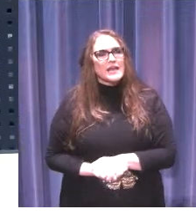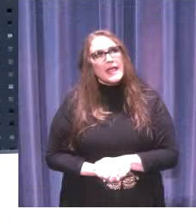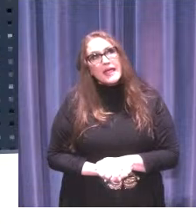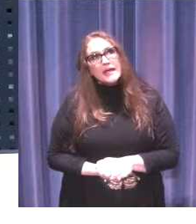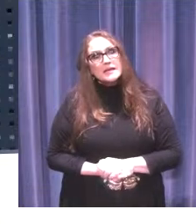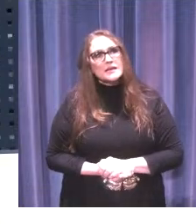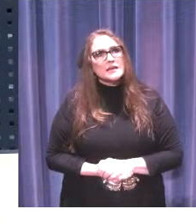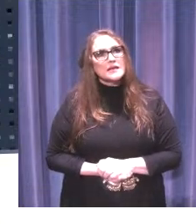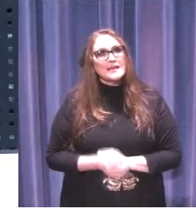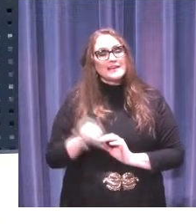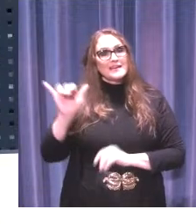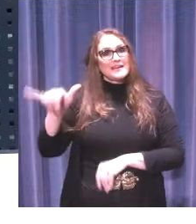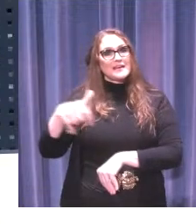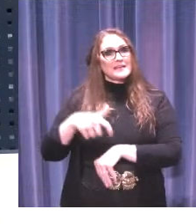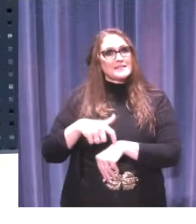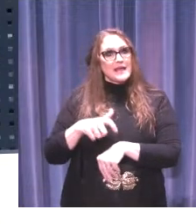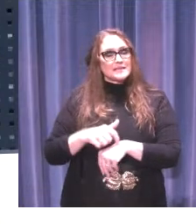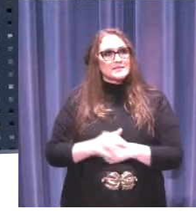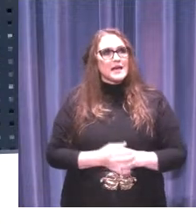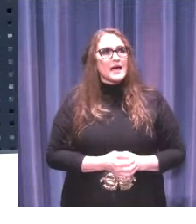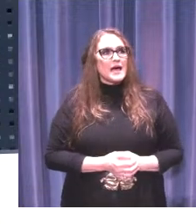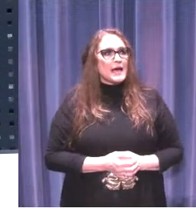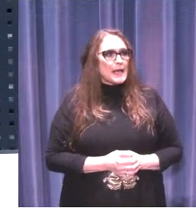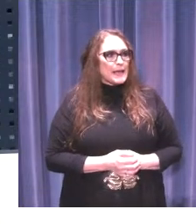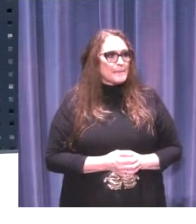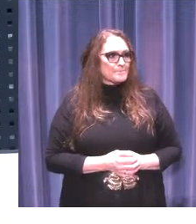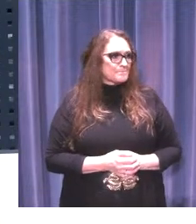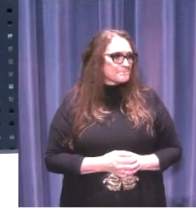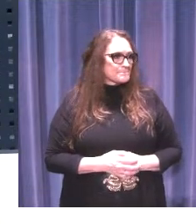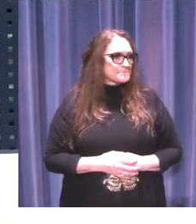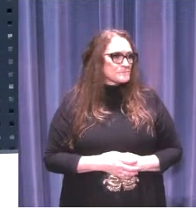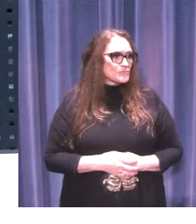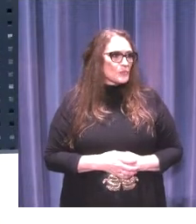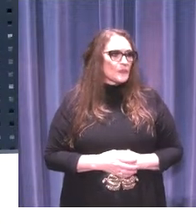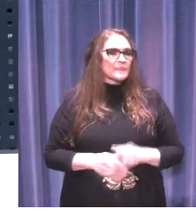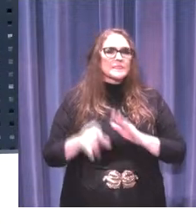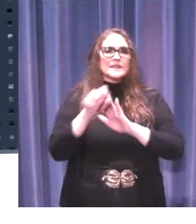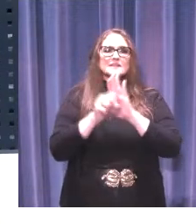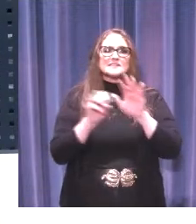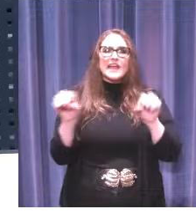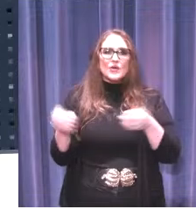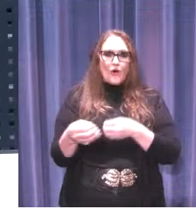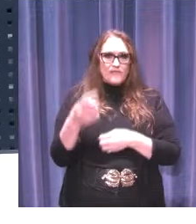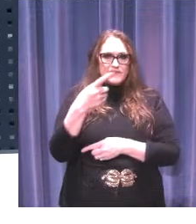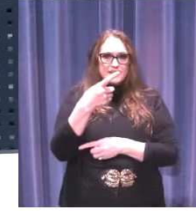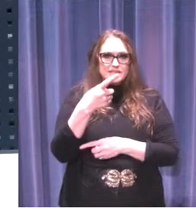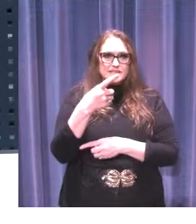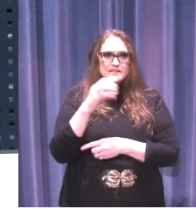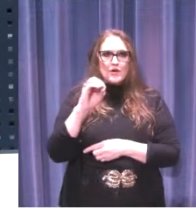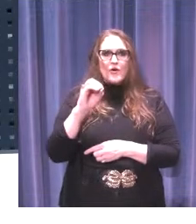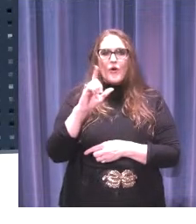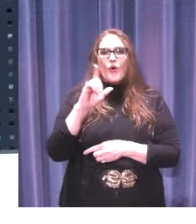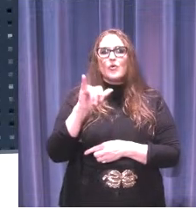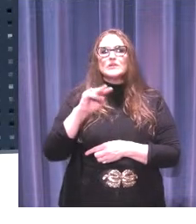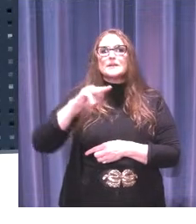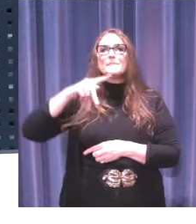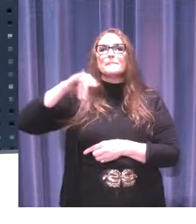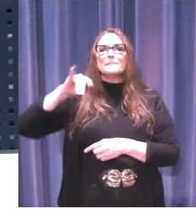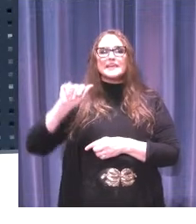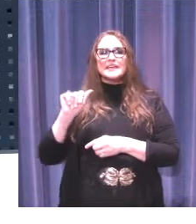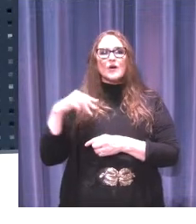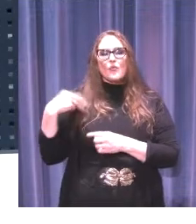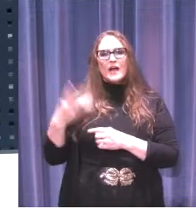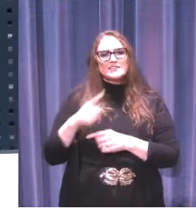And at that time, the state office in Olympia, Washington, was